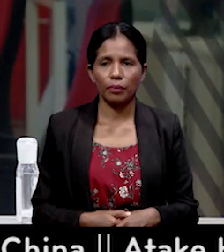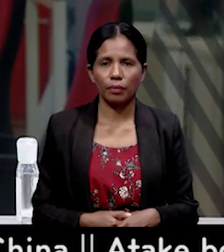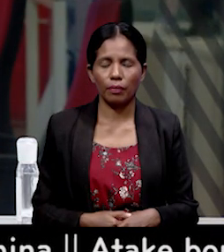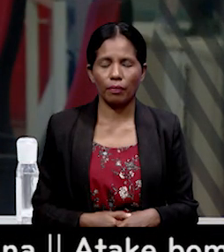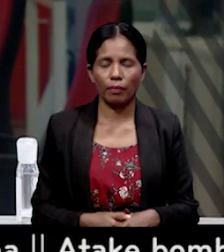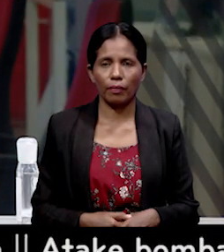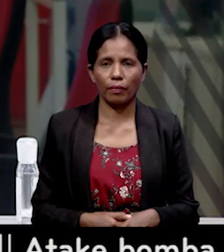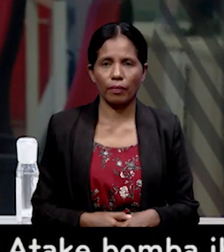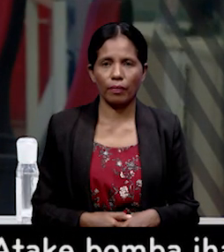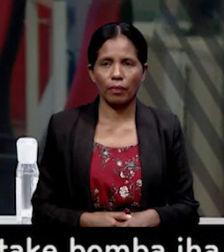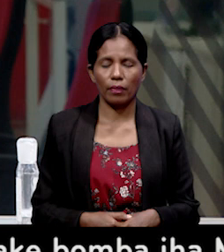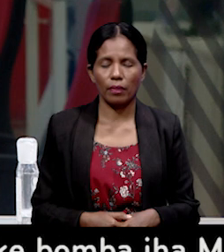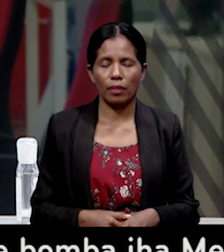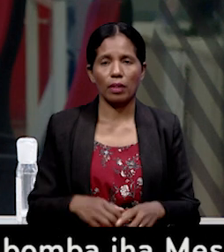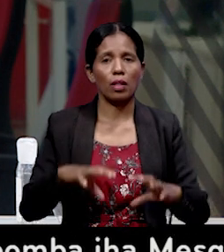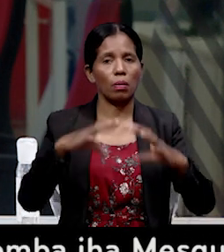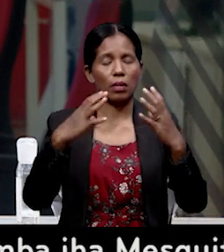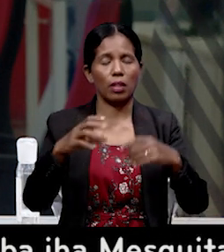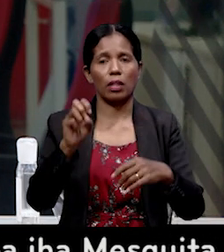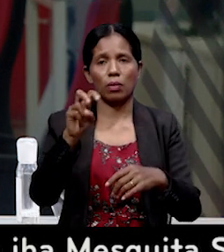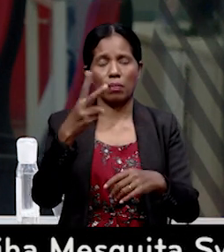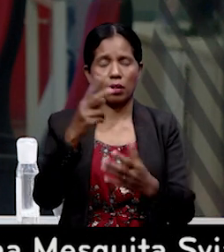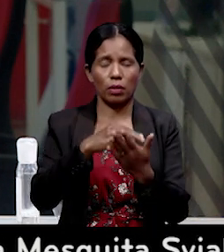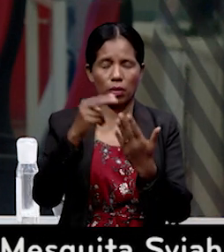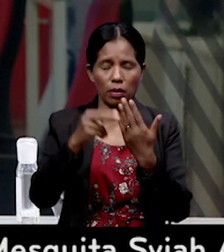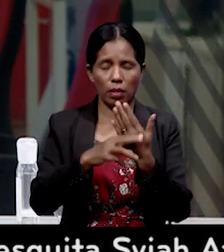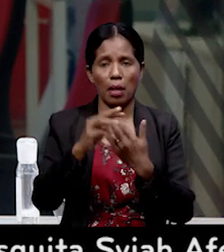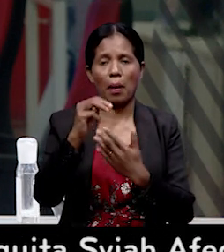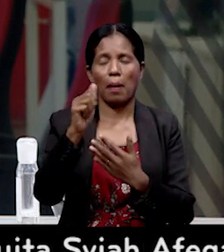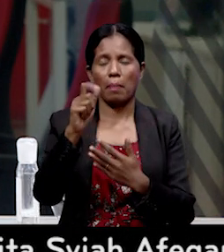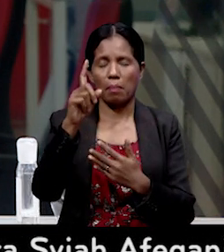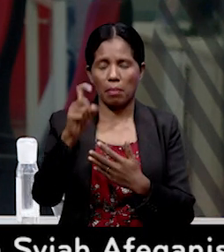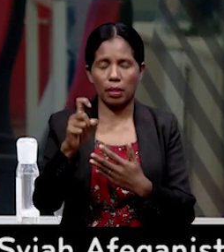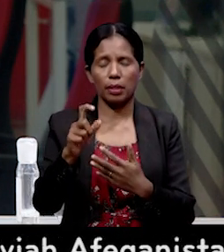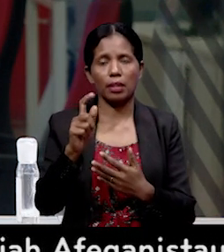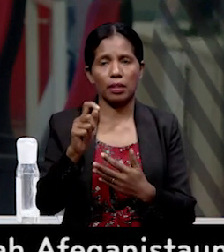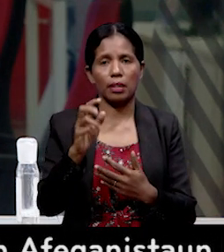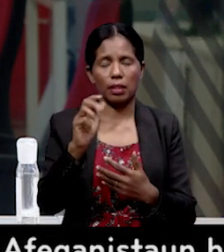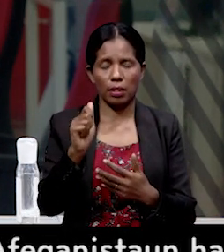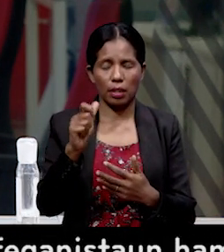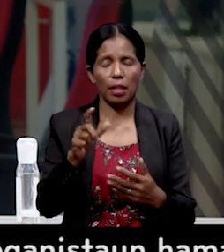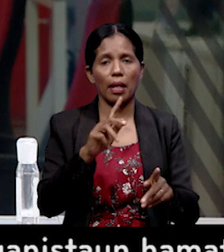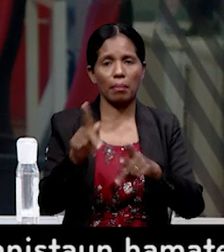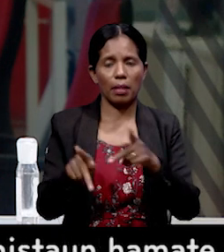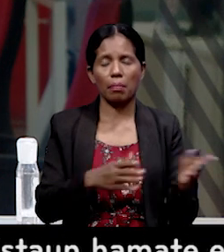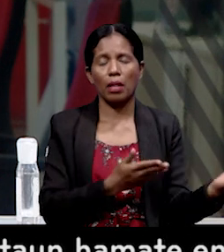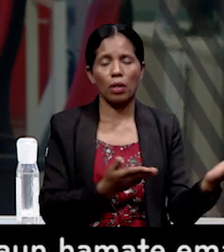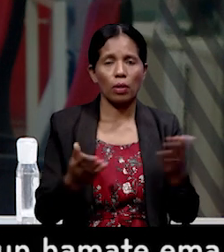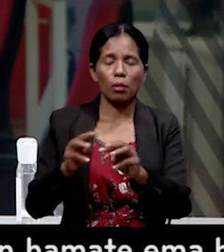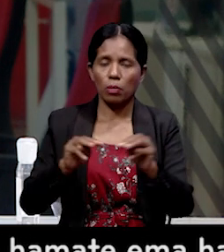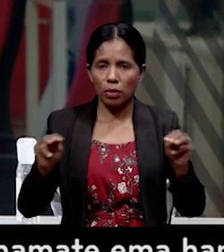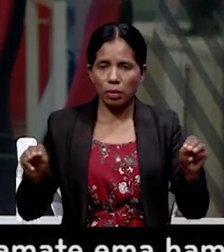Komite 12 de Novembru konsidera MAX STAHL hanesan lori mudansa ba povu Timor Leste ni luta.